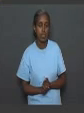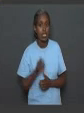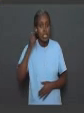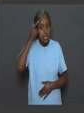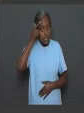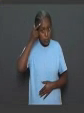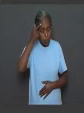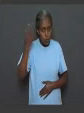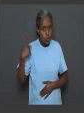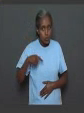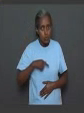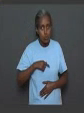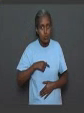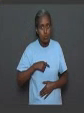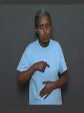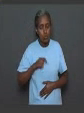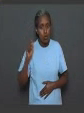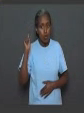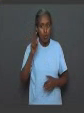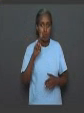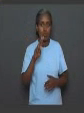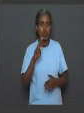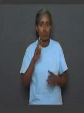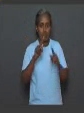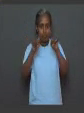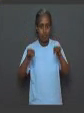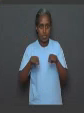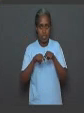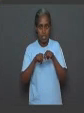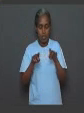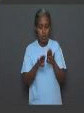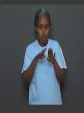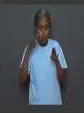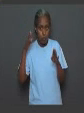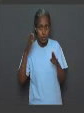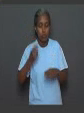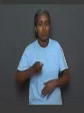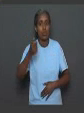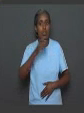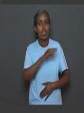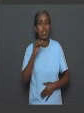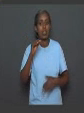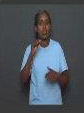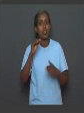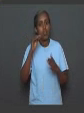Suppose we were to roll 2 dice, hoping to roll an odd number.